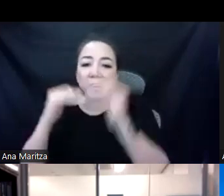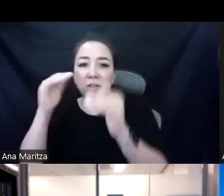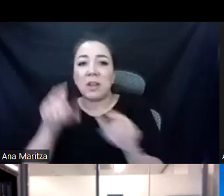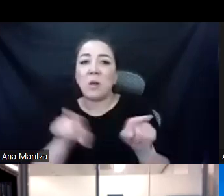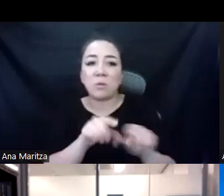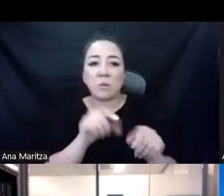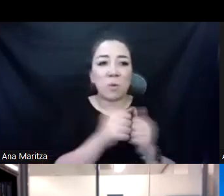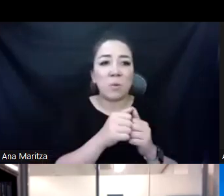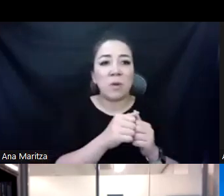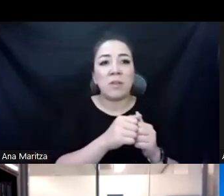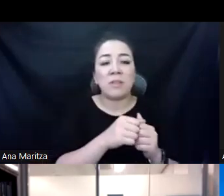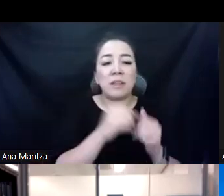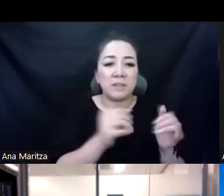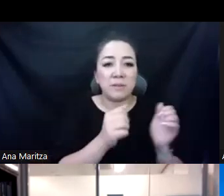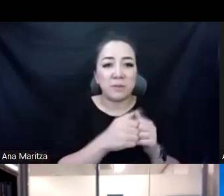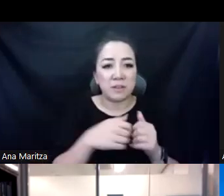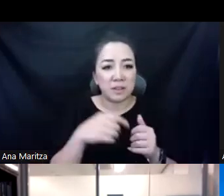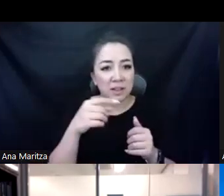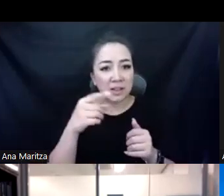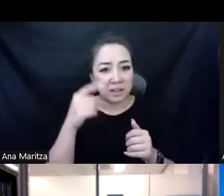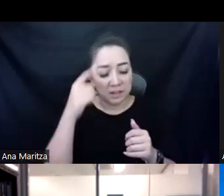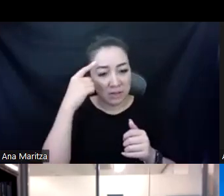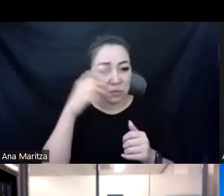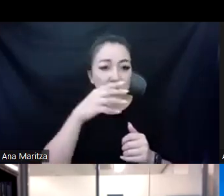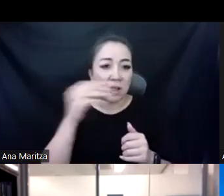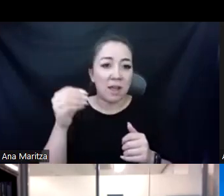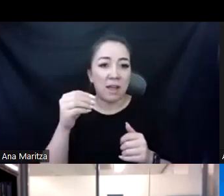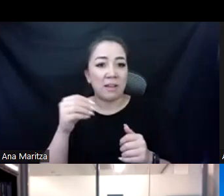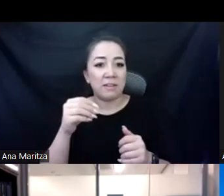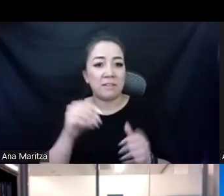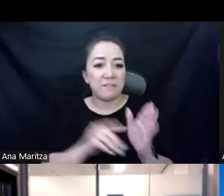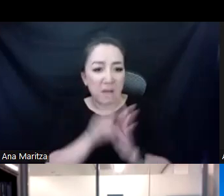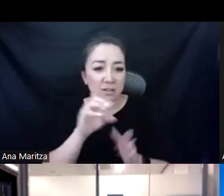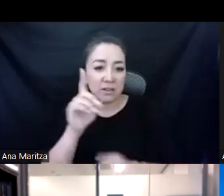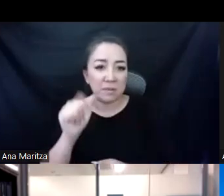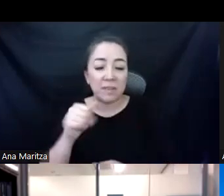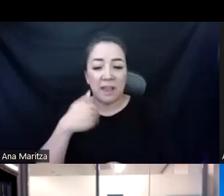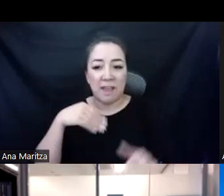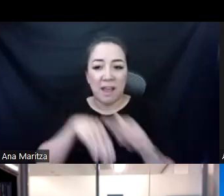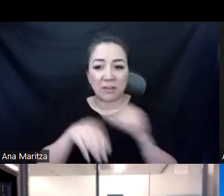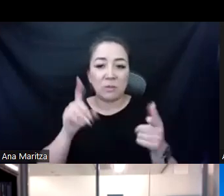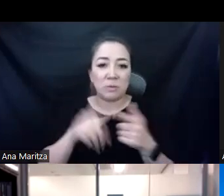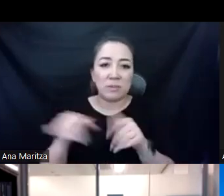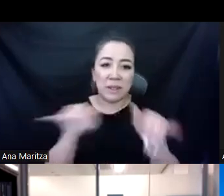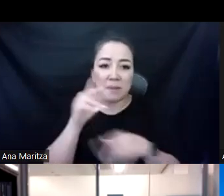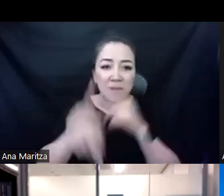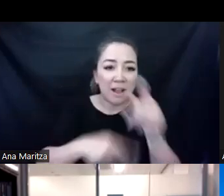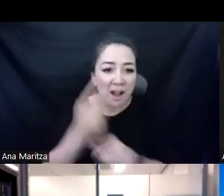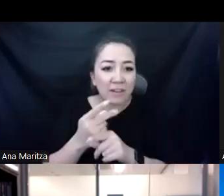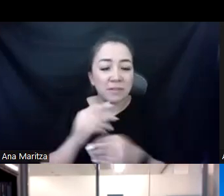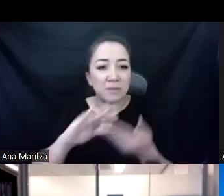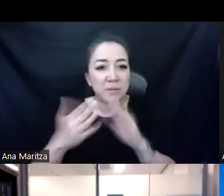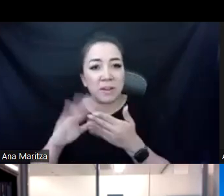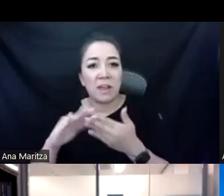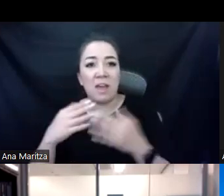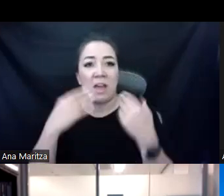with intellectual and developmental disabilities, so they had access to, you know, the same kinds of community health